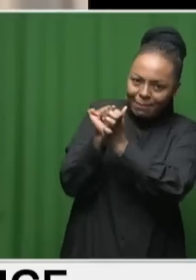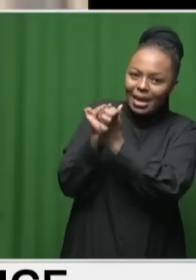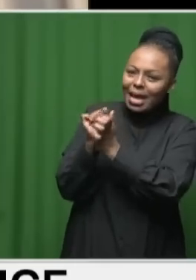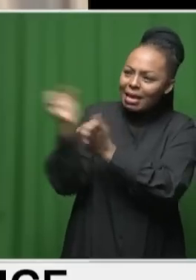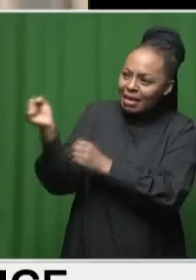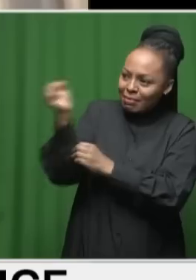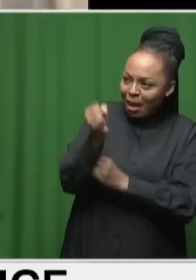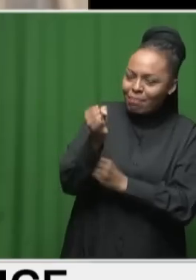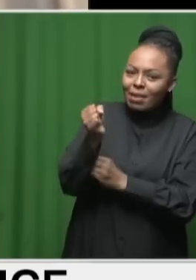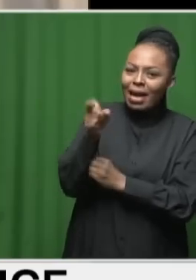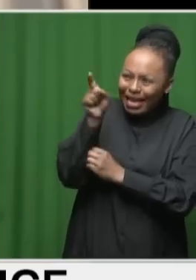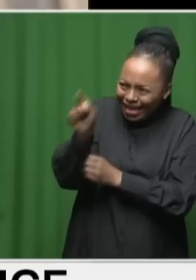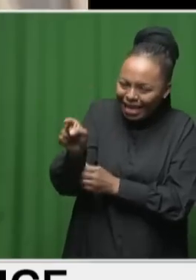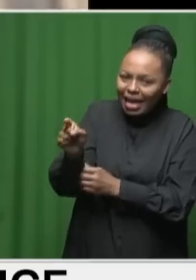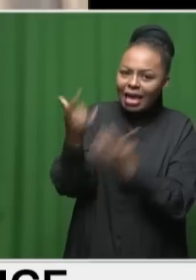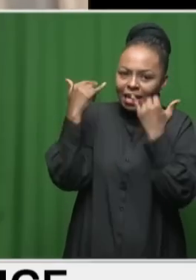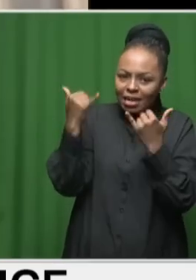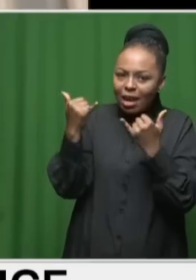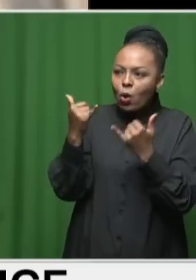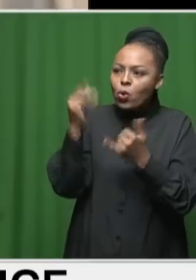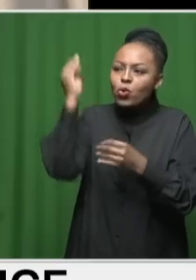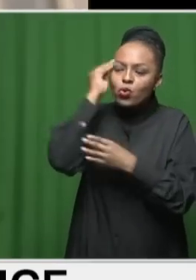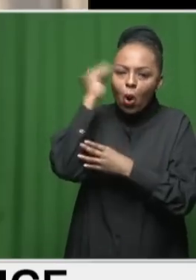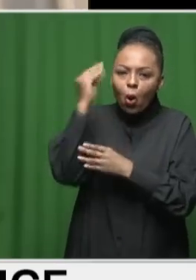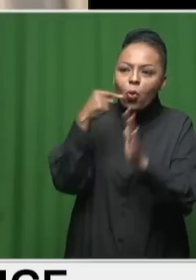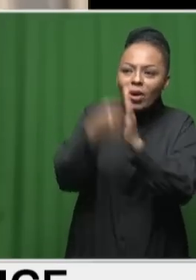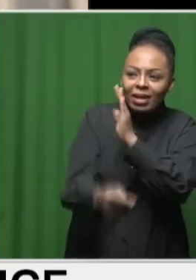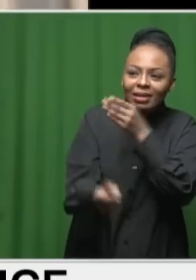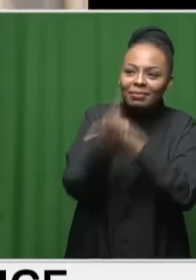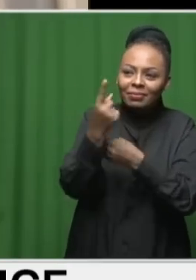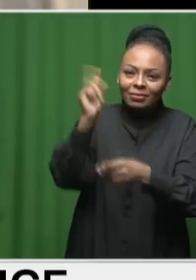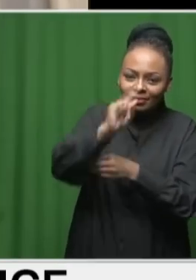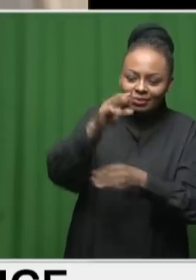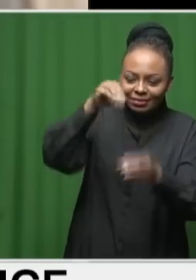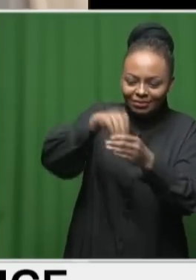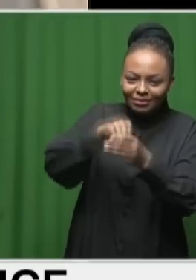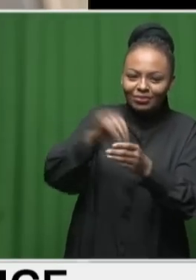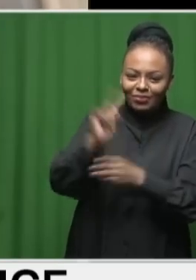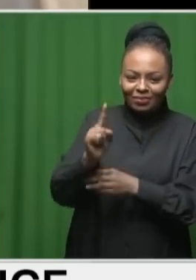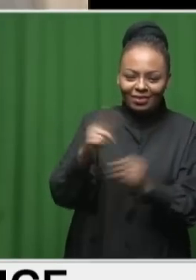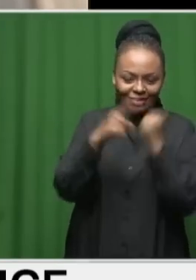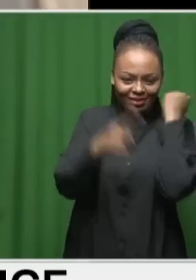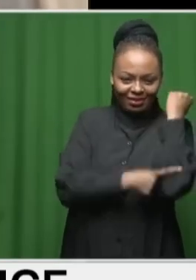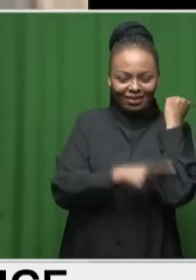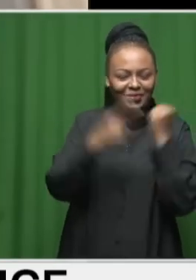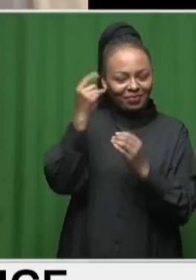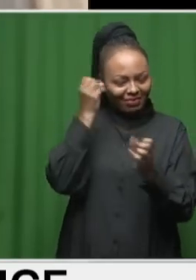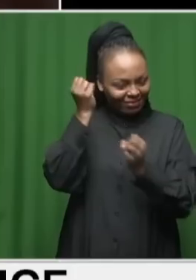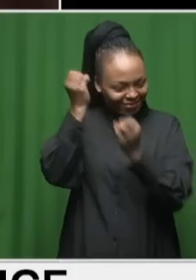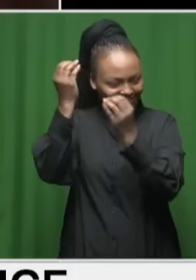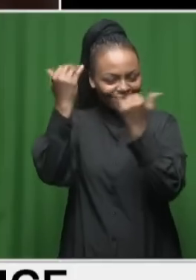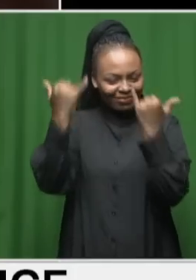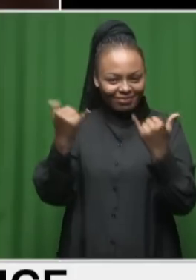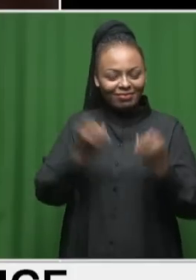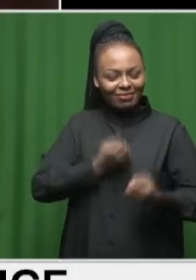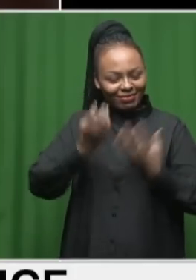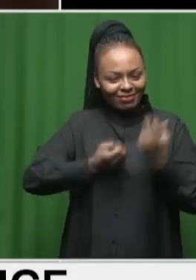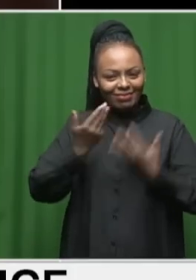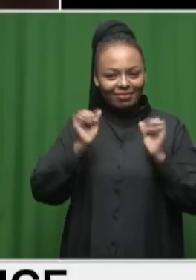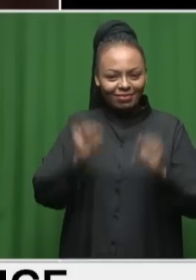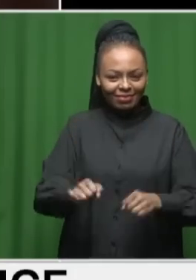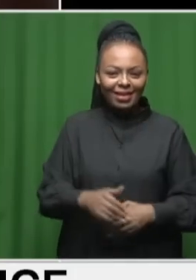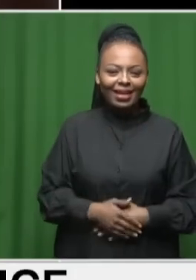matter. Within a week, we will know who's involved, what happened, and that's my last shot. Thank you very much. Thank you so much,